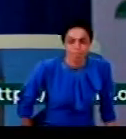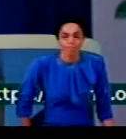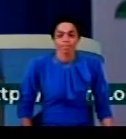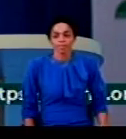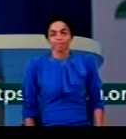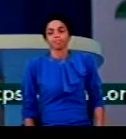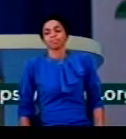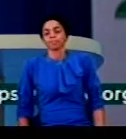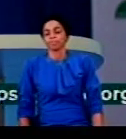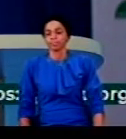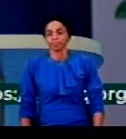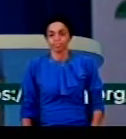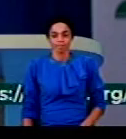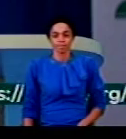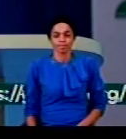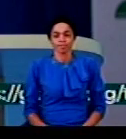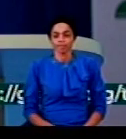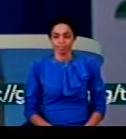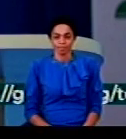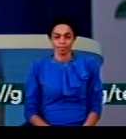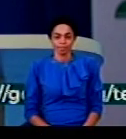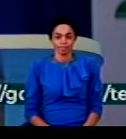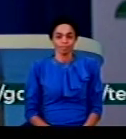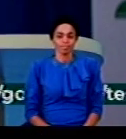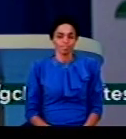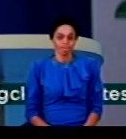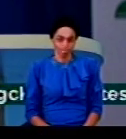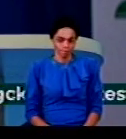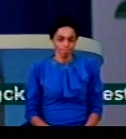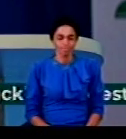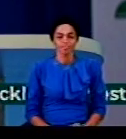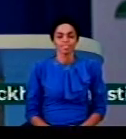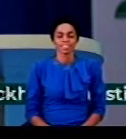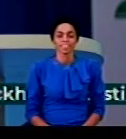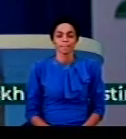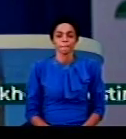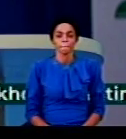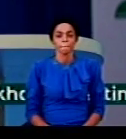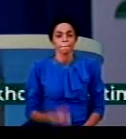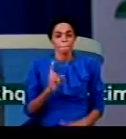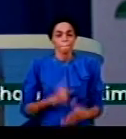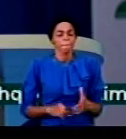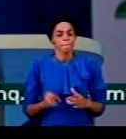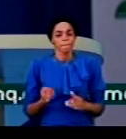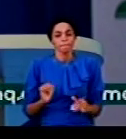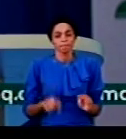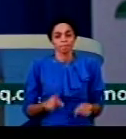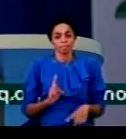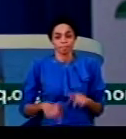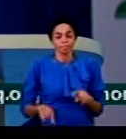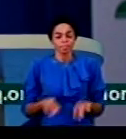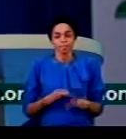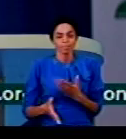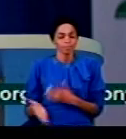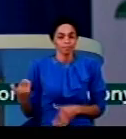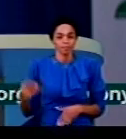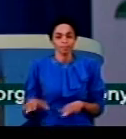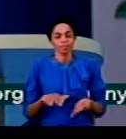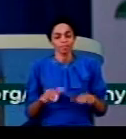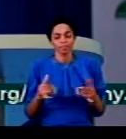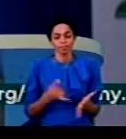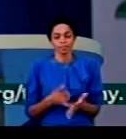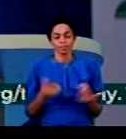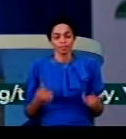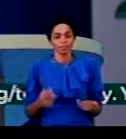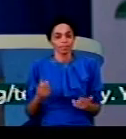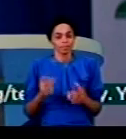up now. You have not been able to walk, rise up and walk now. Interpreters, interpret what I'm saying